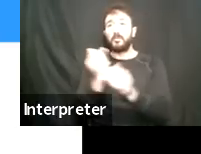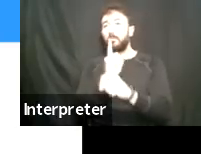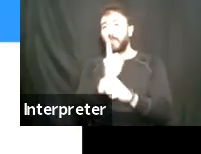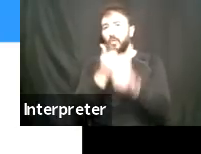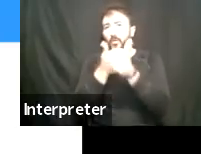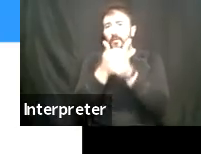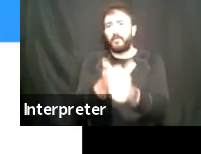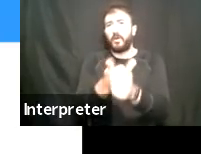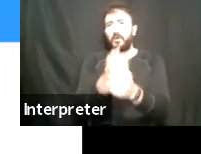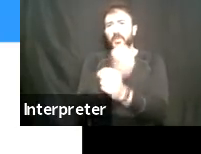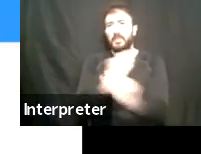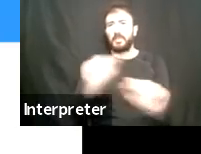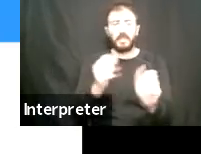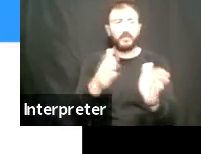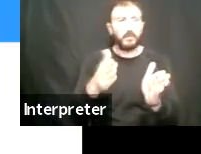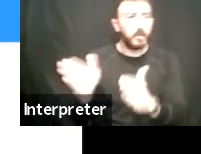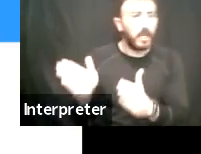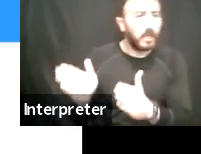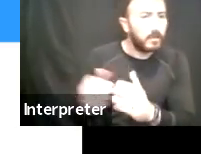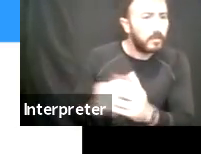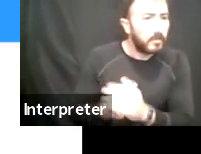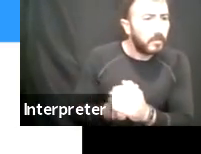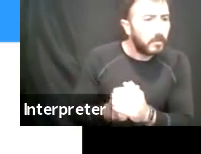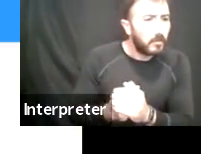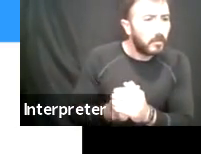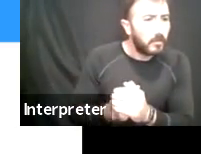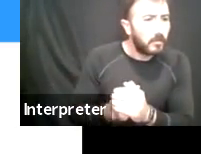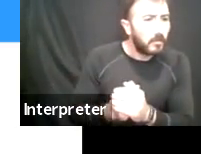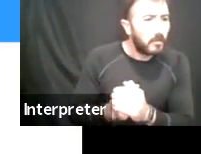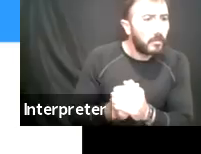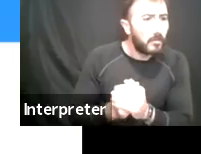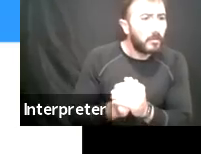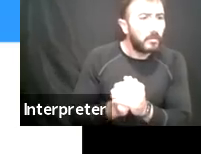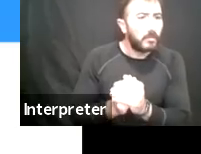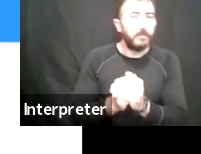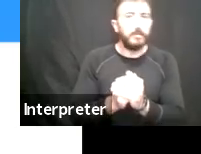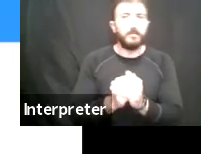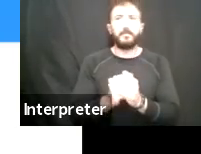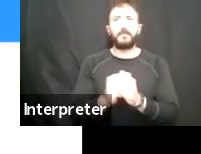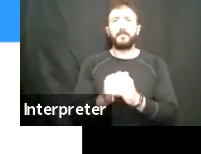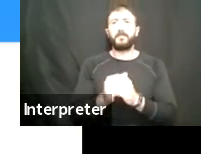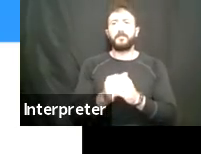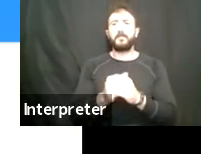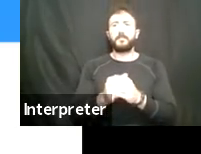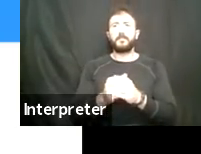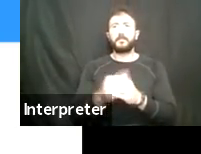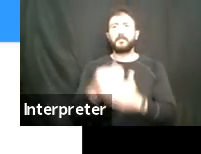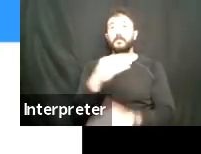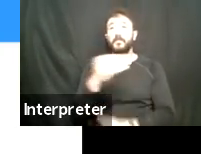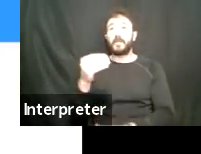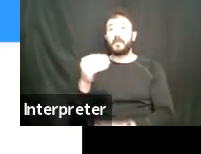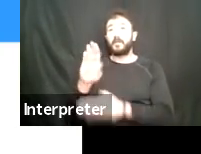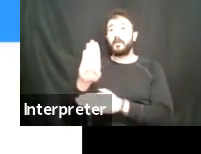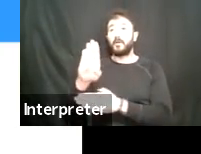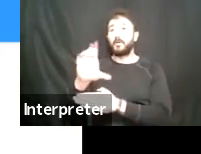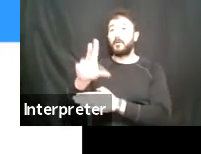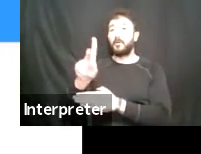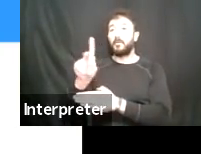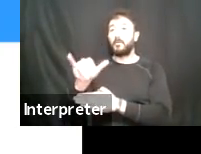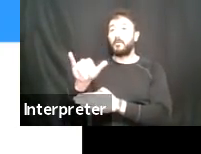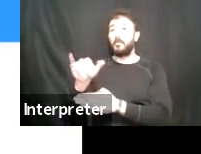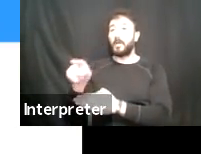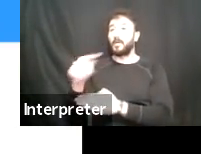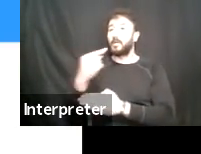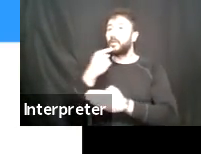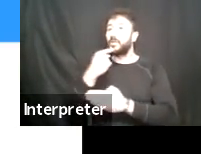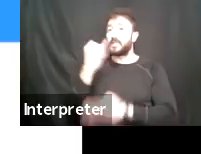Department of Health and OSPI, which is wearing masks while in facilities. And as Becky said, if folks aren't wearing masks, you